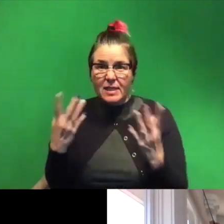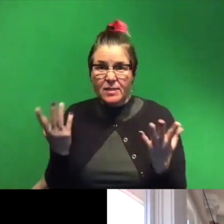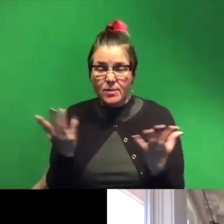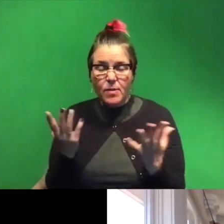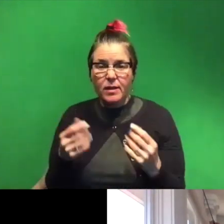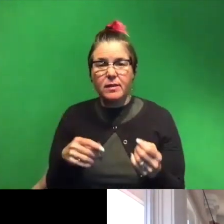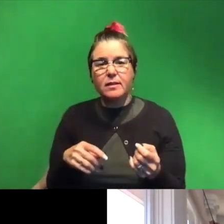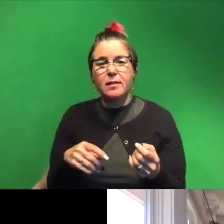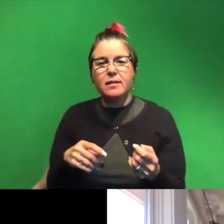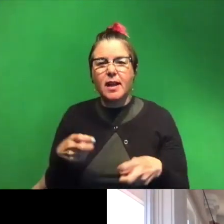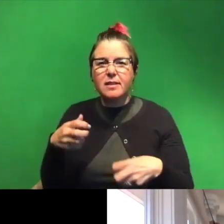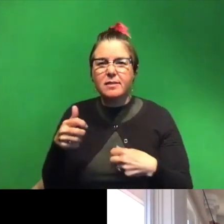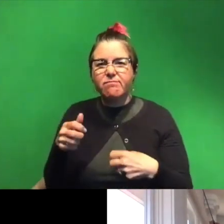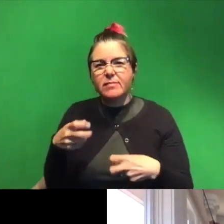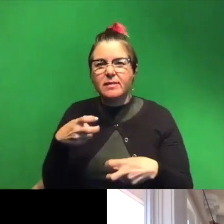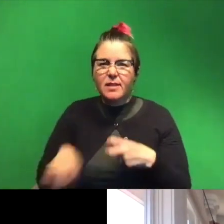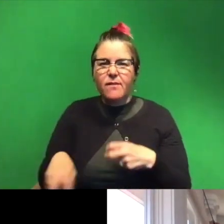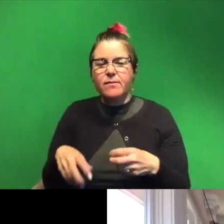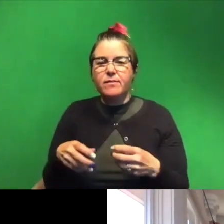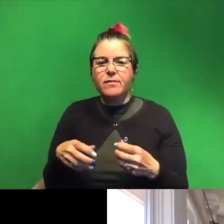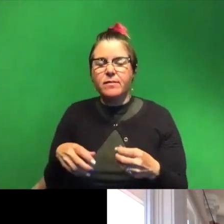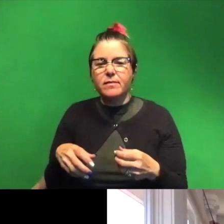a lot tougher, maybe like